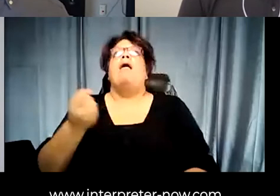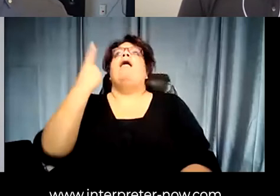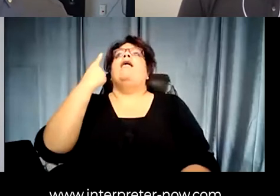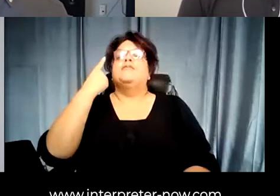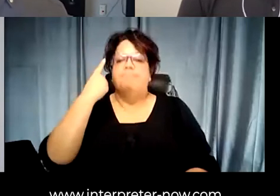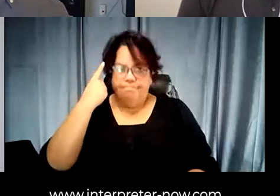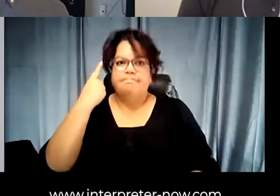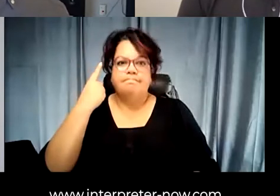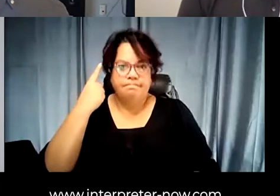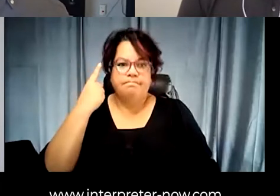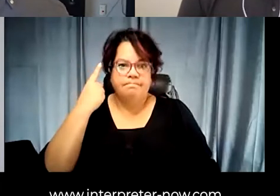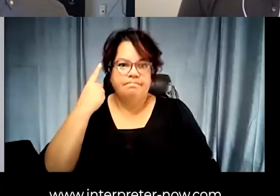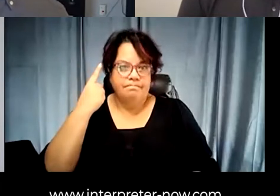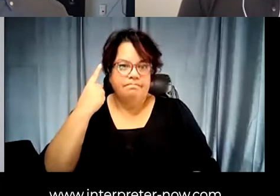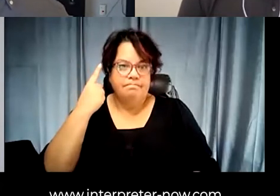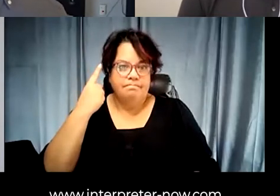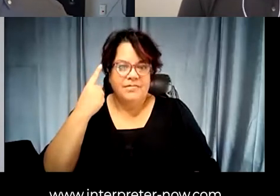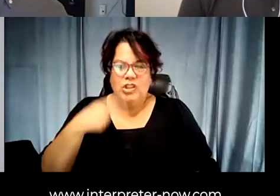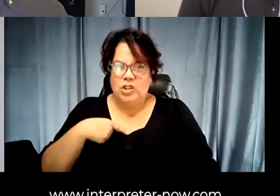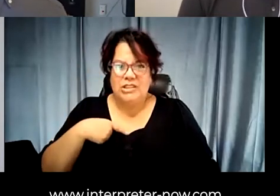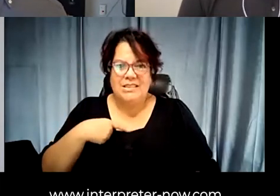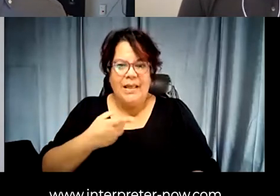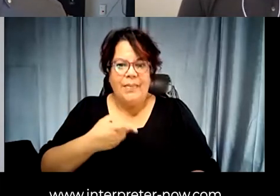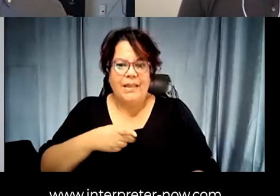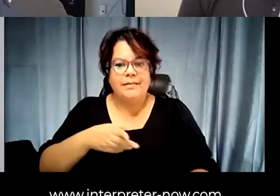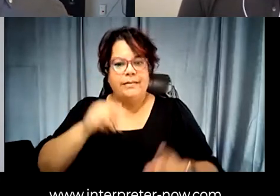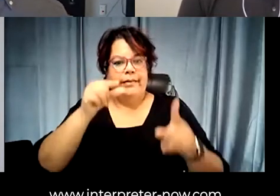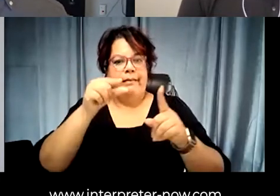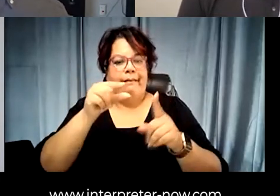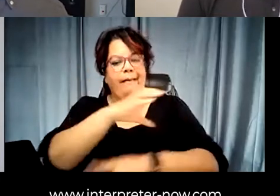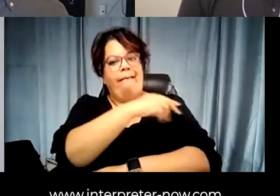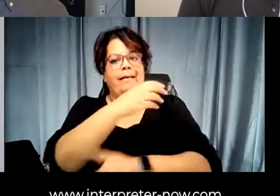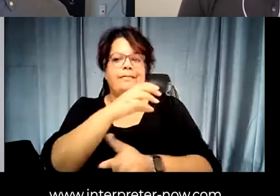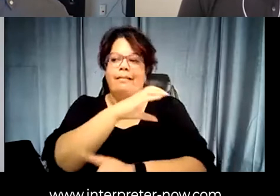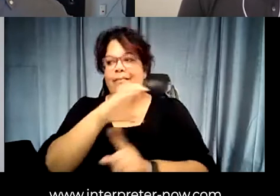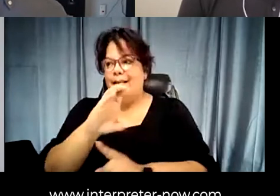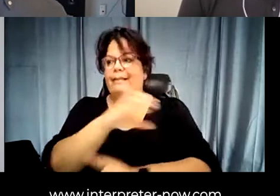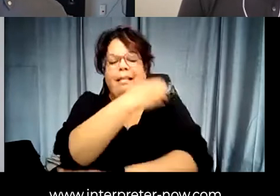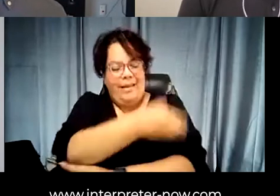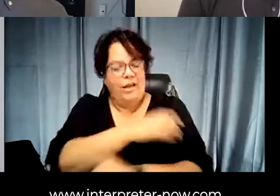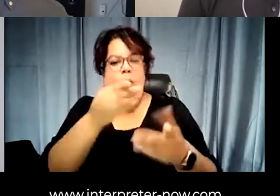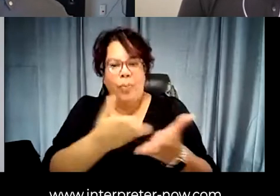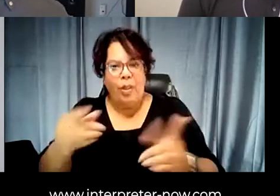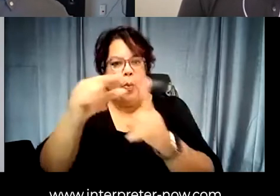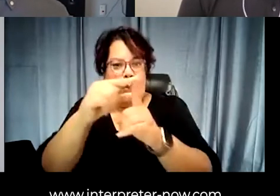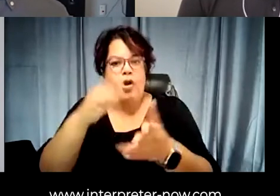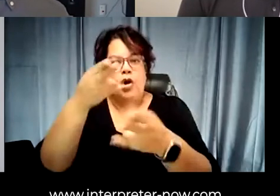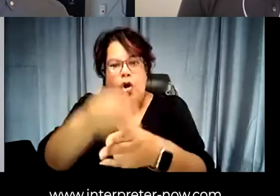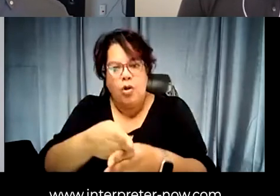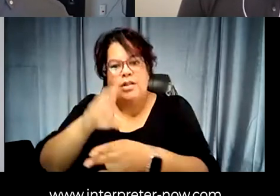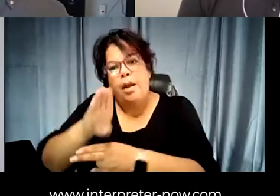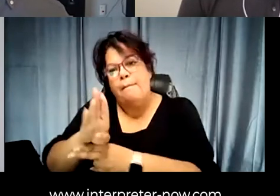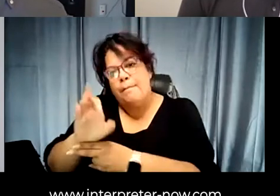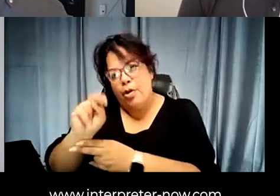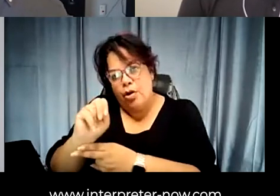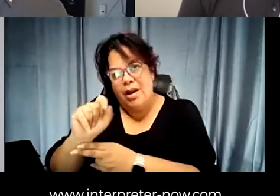okay, there's this clinical thing called burnout. And that was what really honestly led me to kind of explore more about it. And once I learned more about